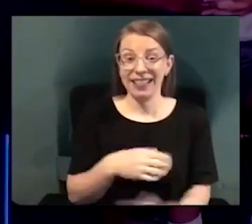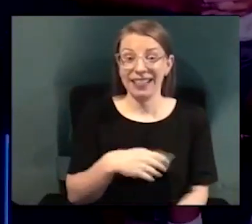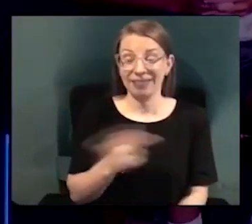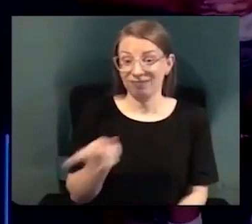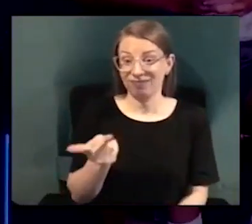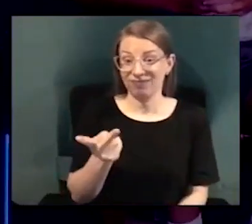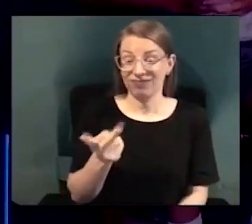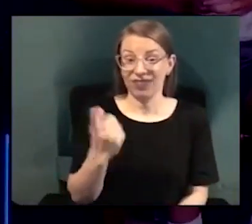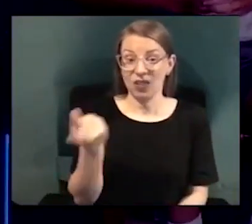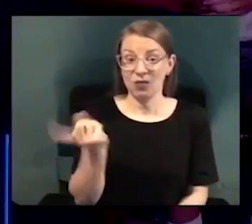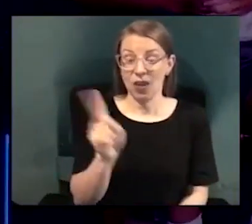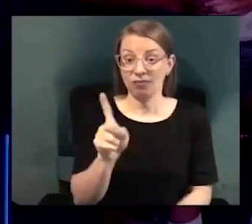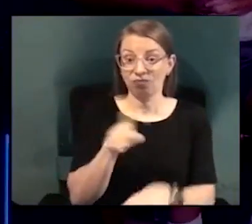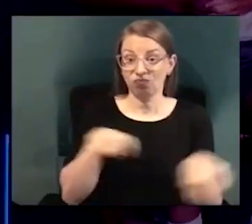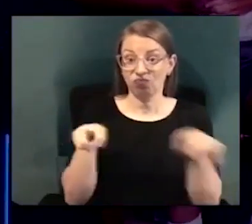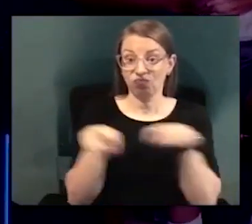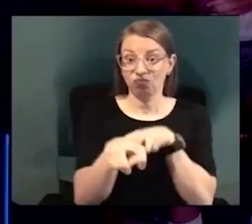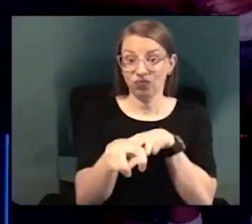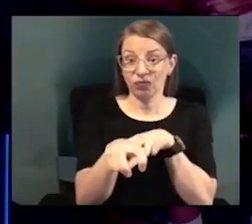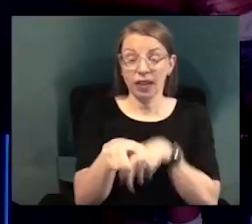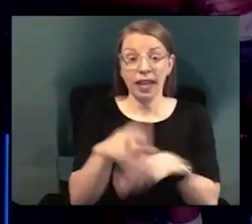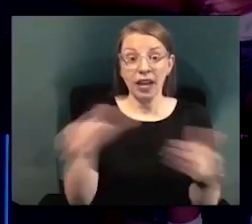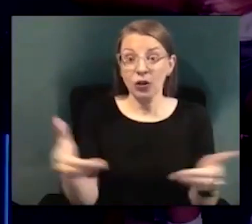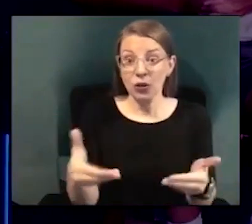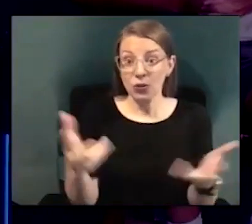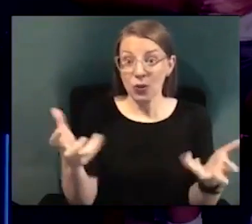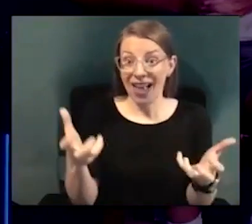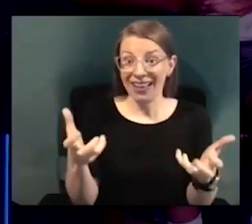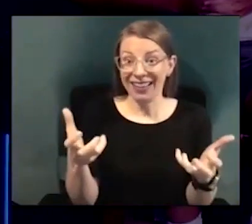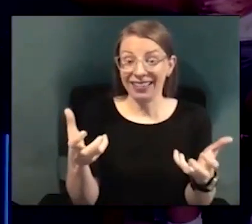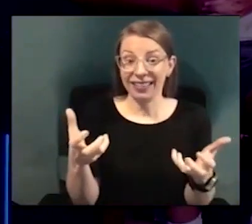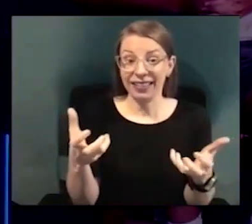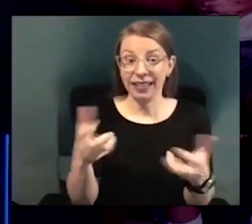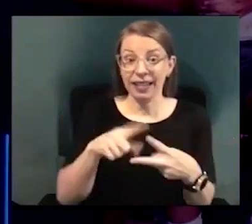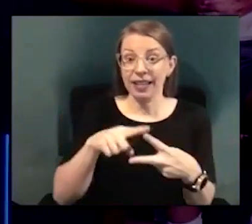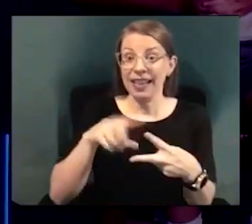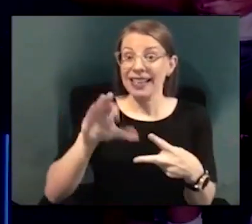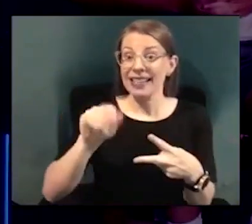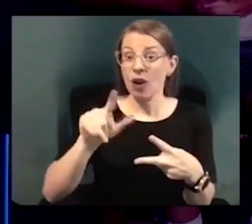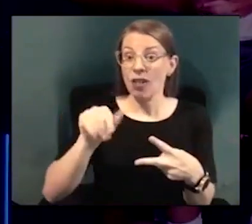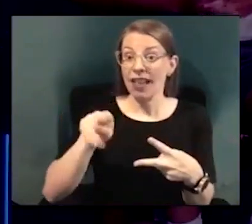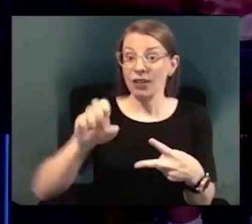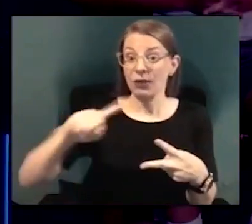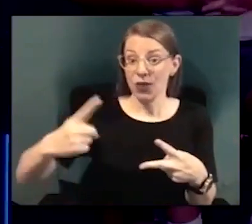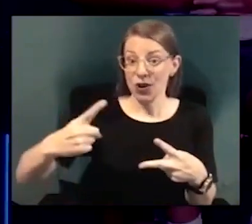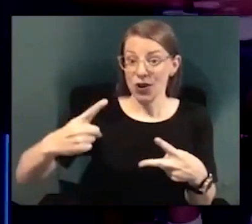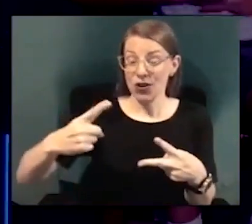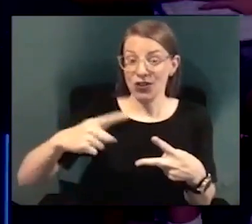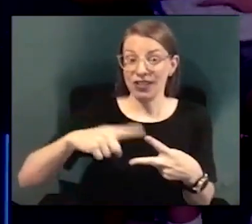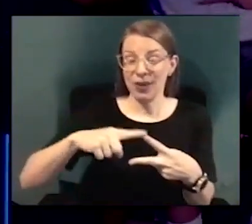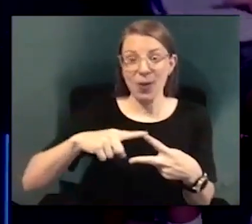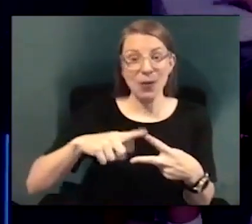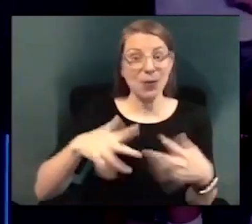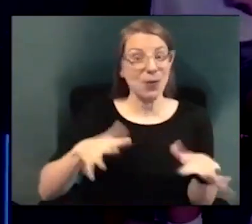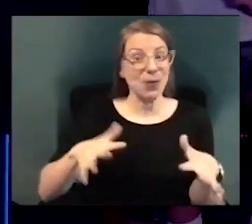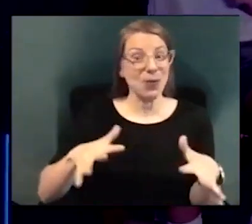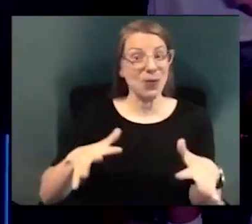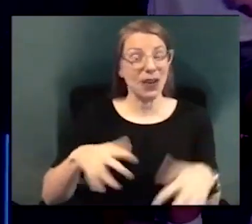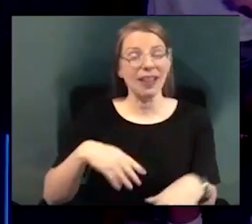switch places with you. Do you want to introduce them for us? Yeah, so we can have Caroline come up first, and Caroline is my daughter.